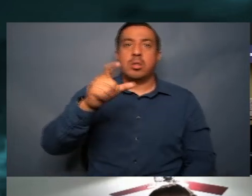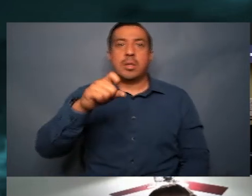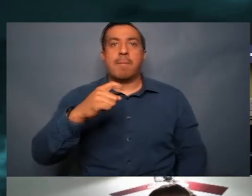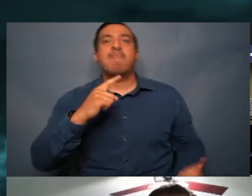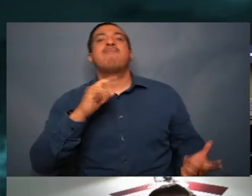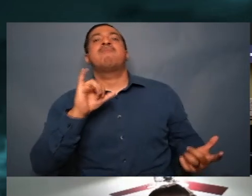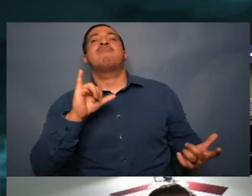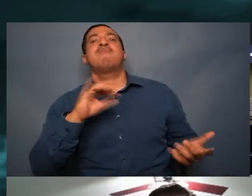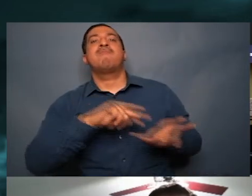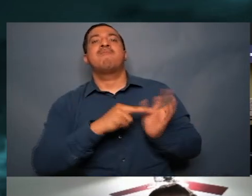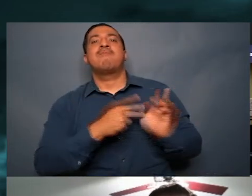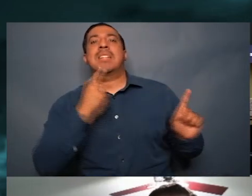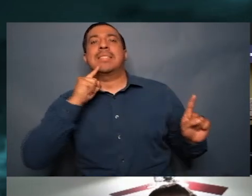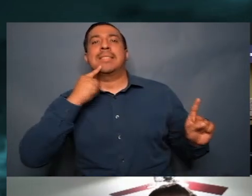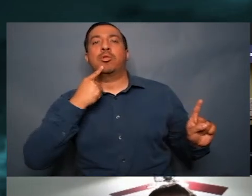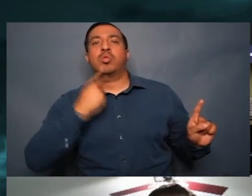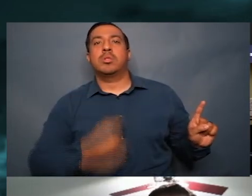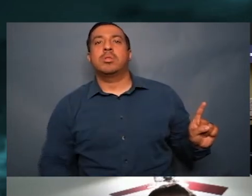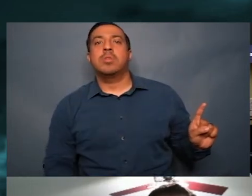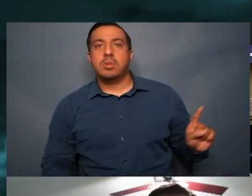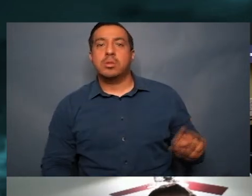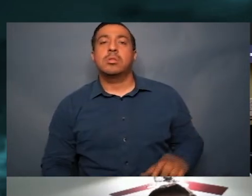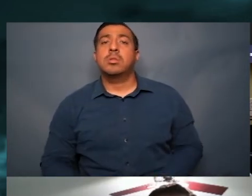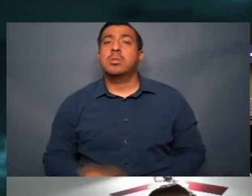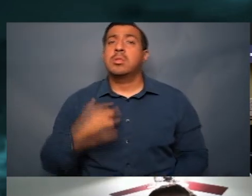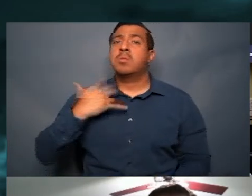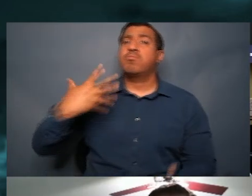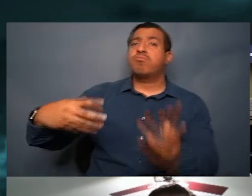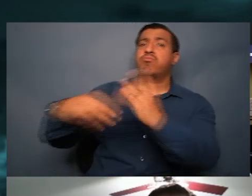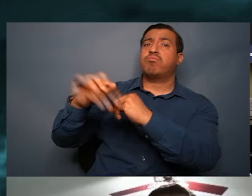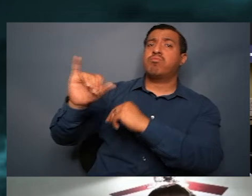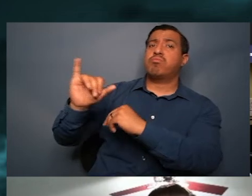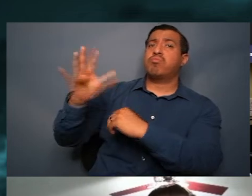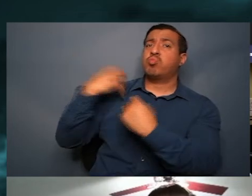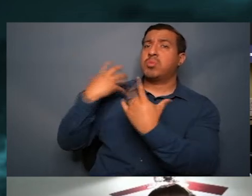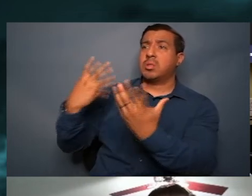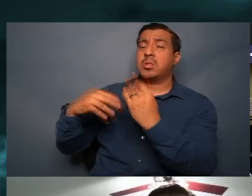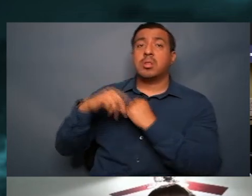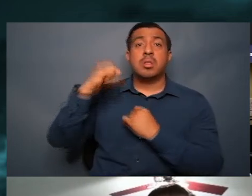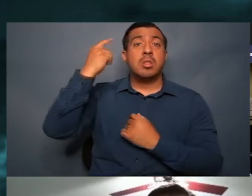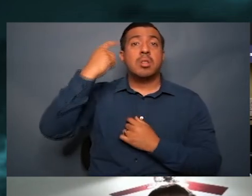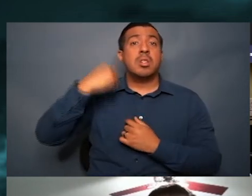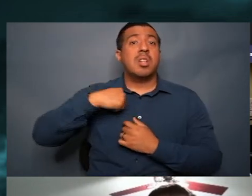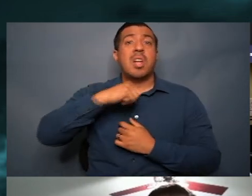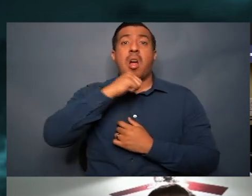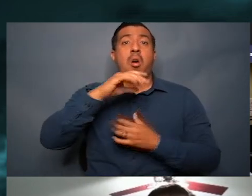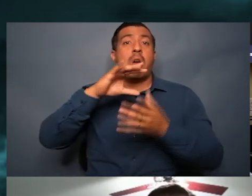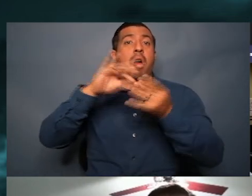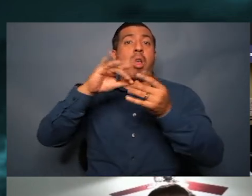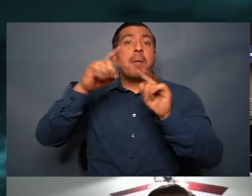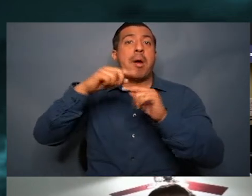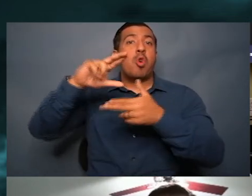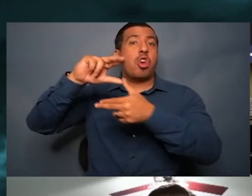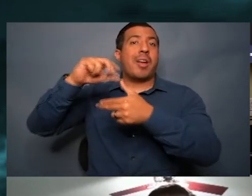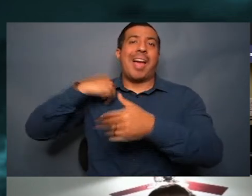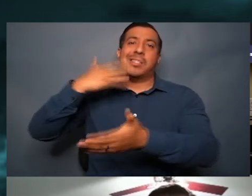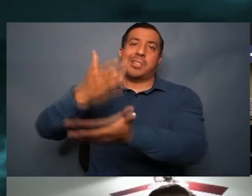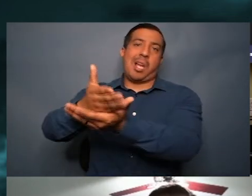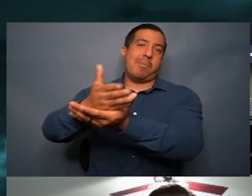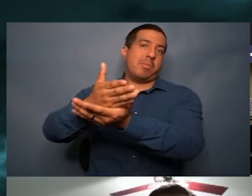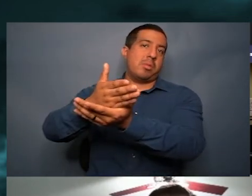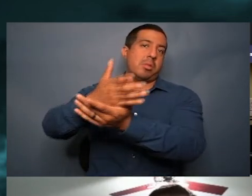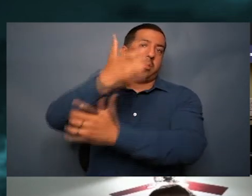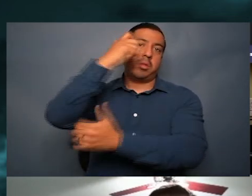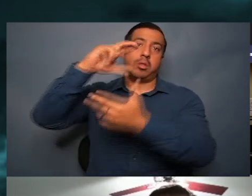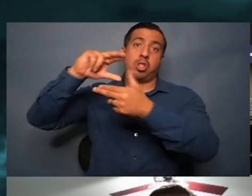seriously. Hey, can I jump in for a second? Sure, go ahead, Dr. Jim. I don't give hurricane talks anymore. I stopped giving